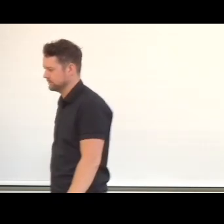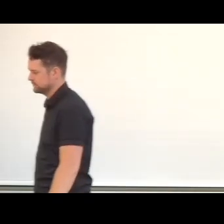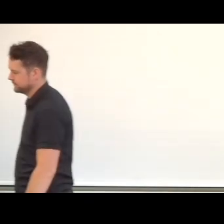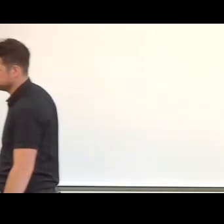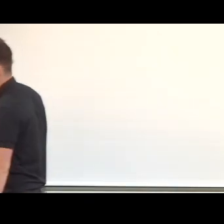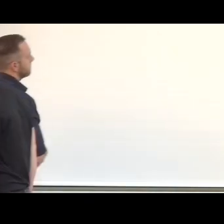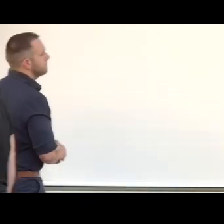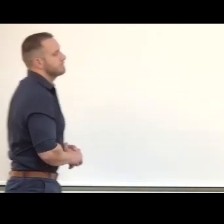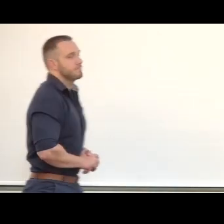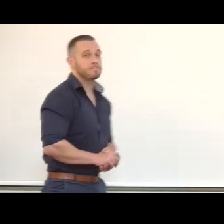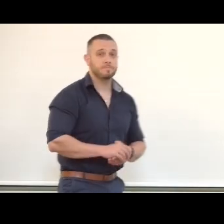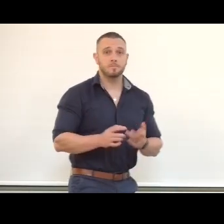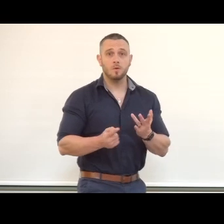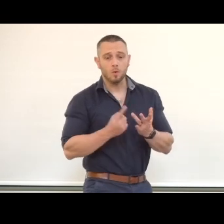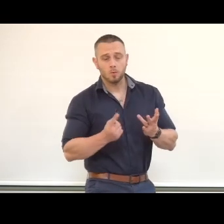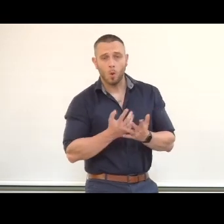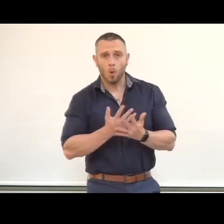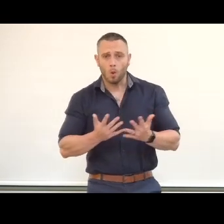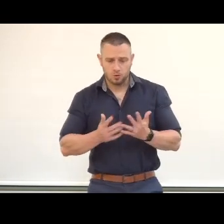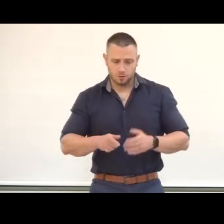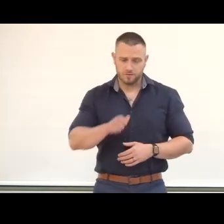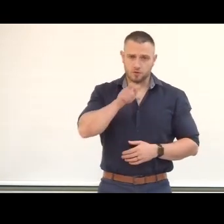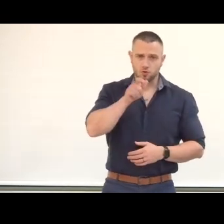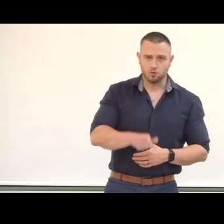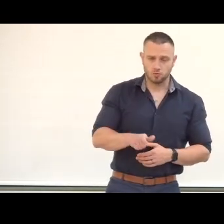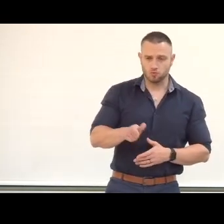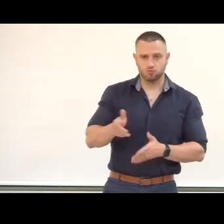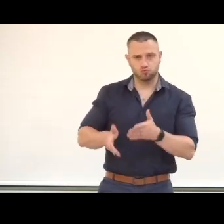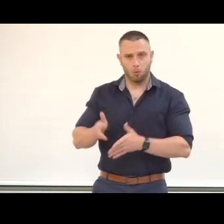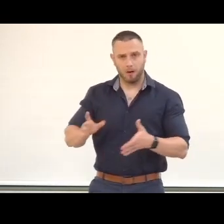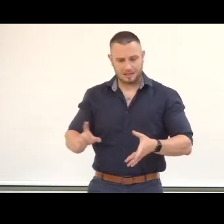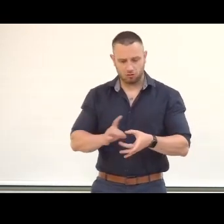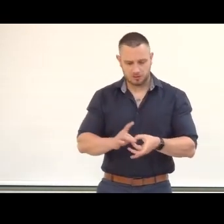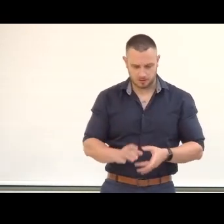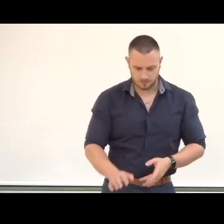Yeah, we also have a lot of human-robotic interactions.